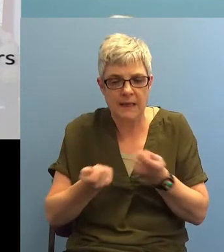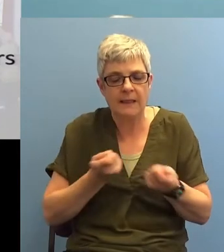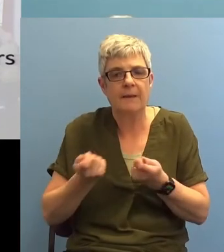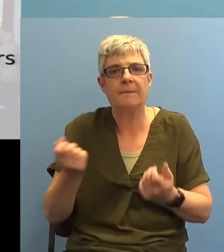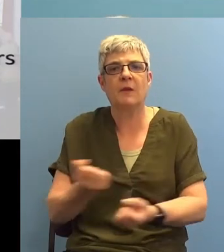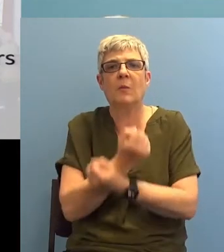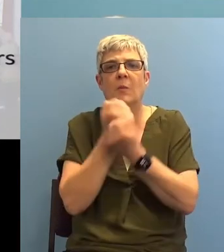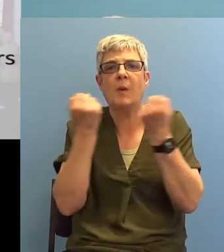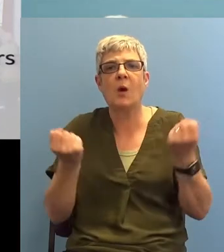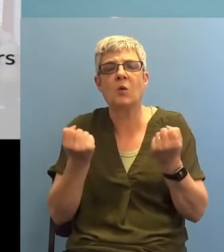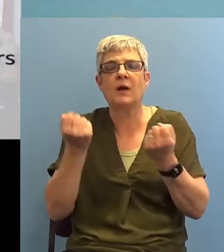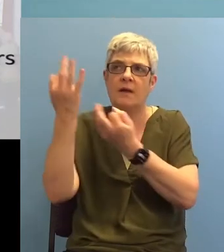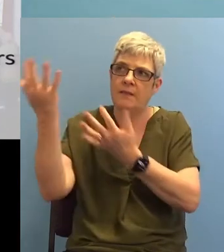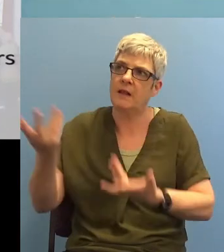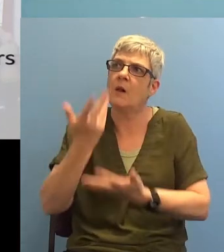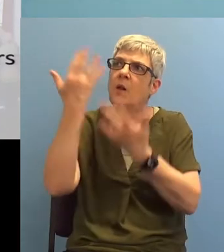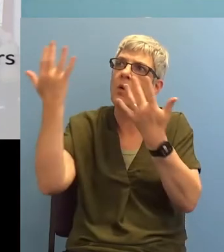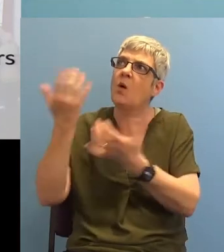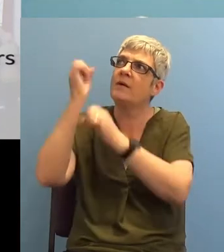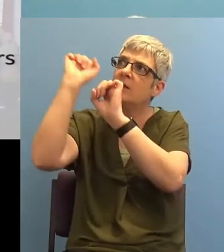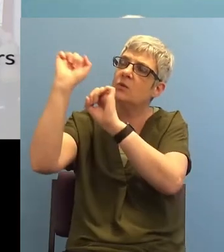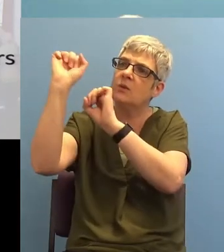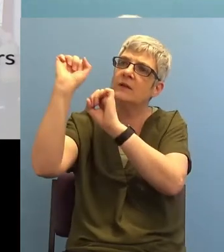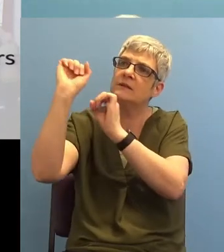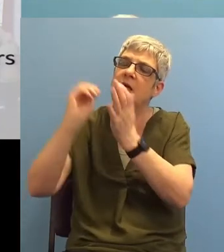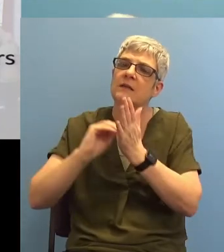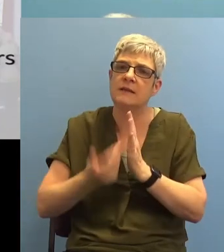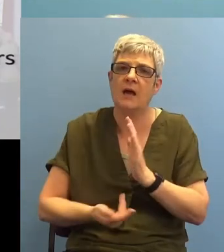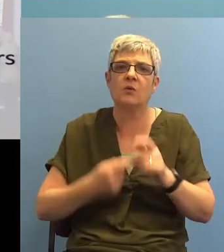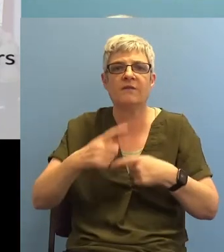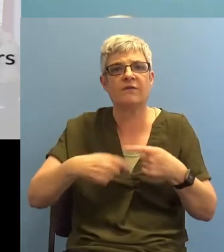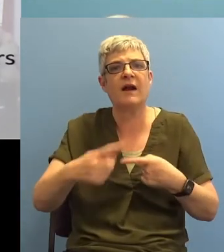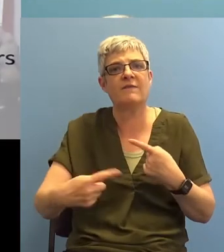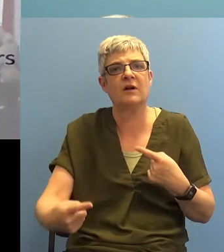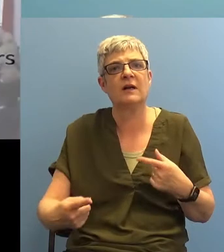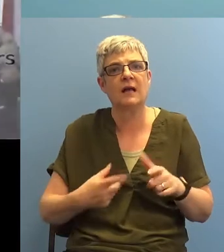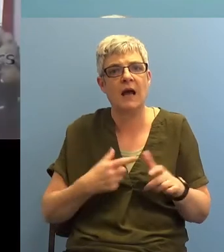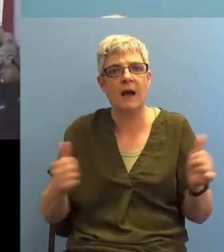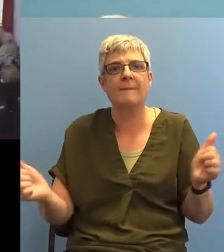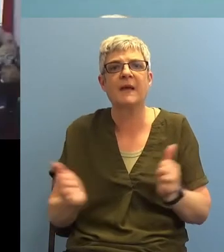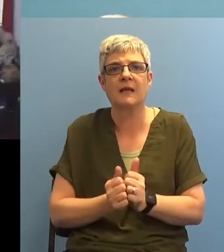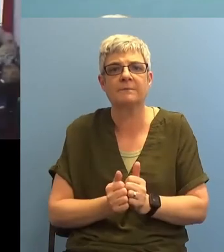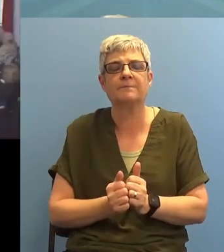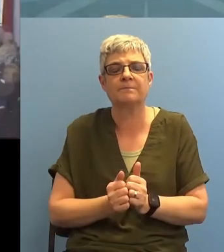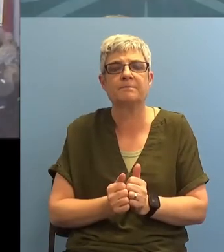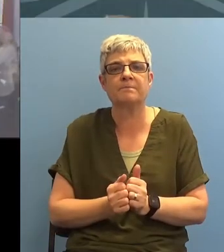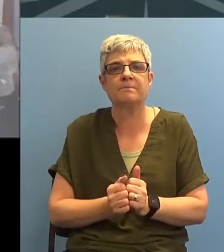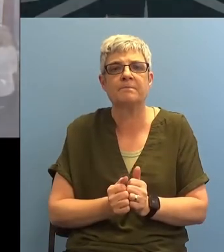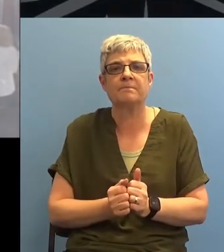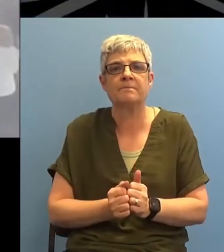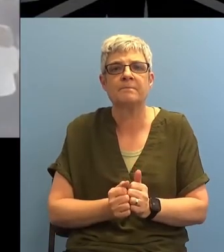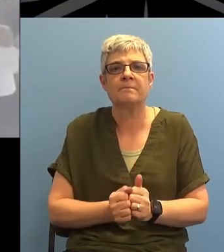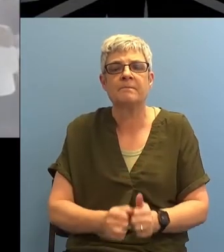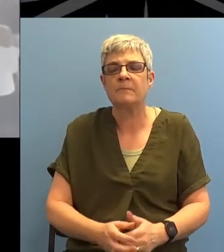kingdom, the power, and the glory are yours, now and forever. Amen.